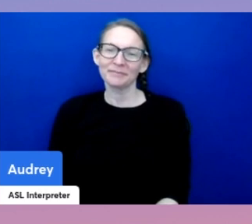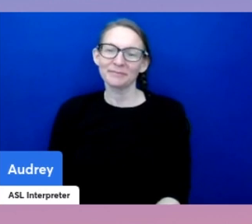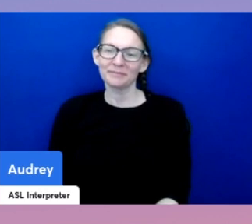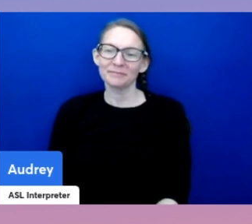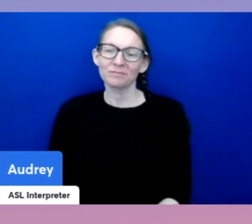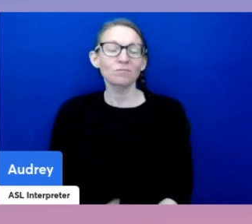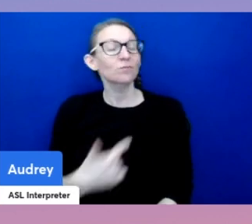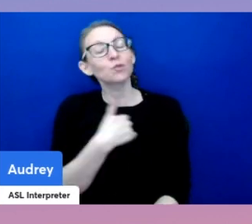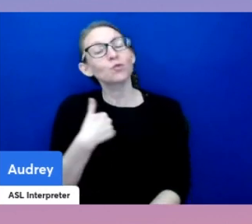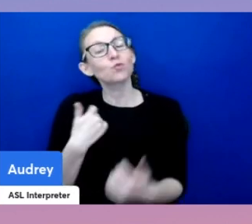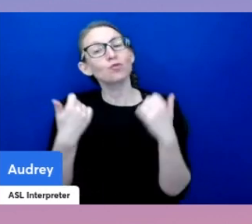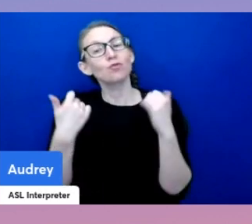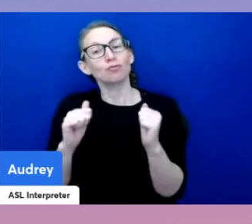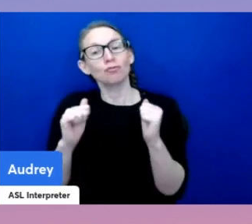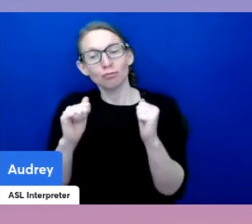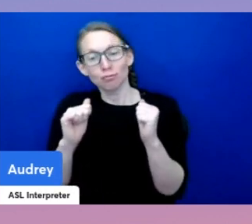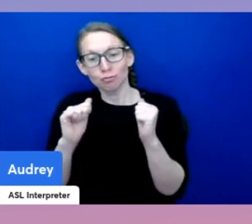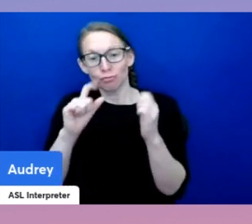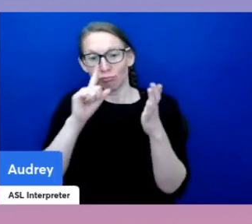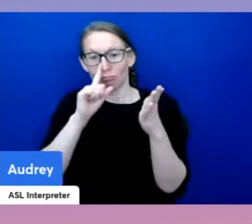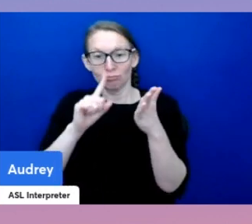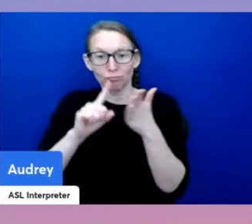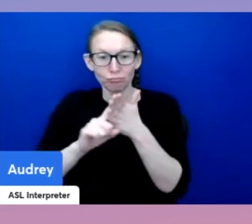the state of the resources or